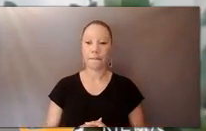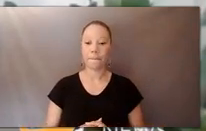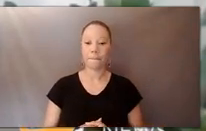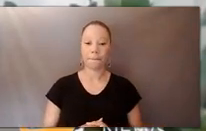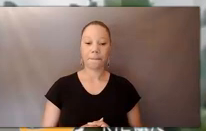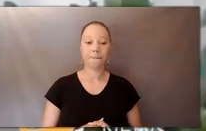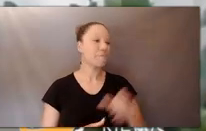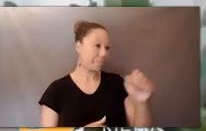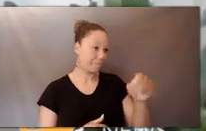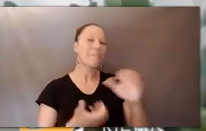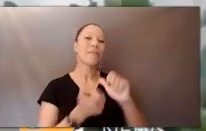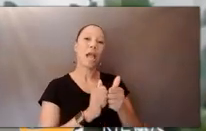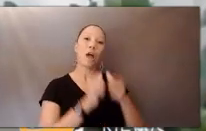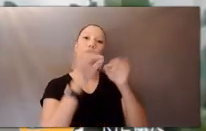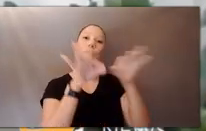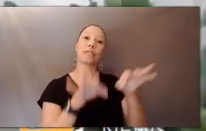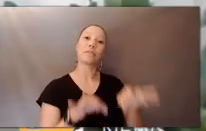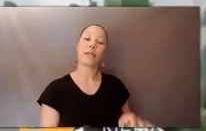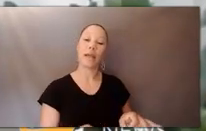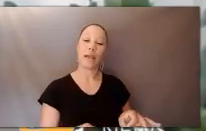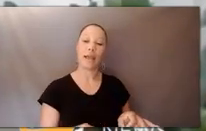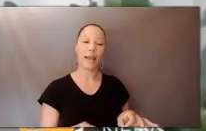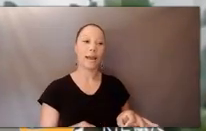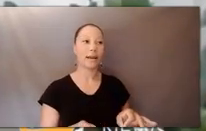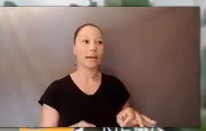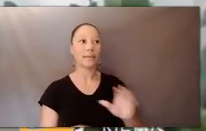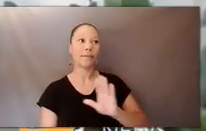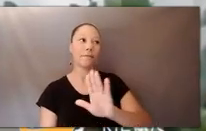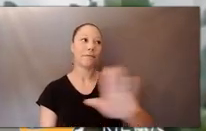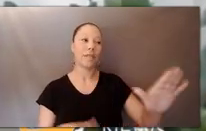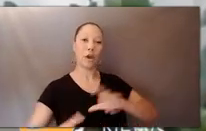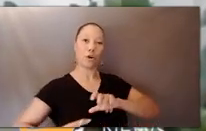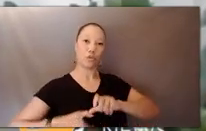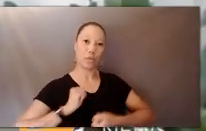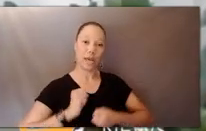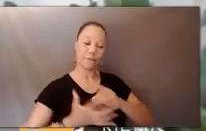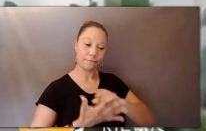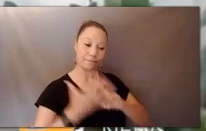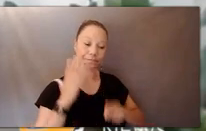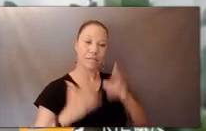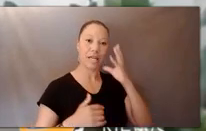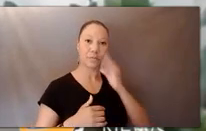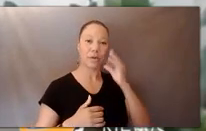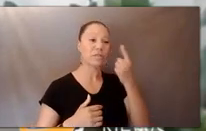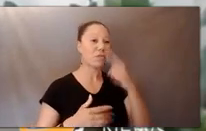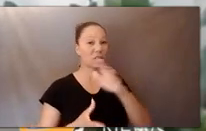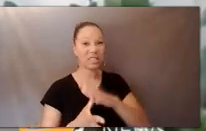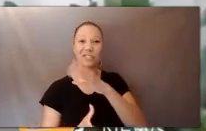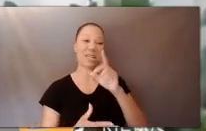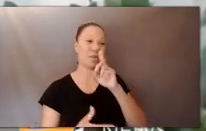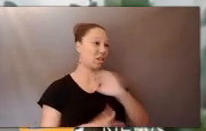the way you kind of outlined some different experiences of grief that our seniors and all of our students honestly might be